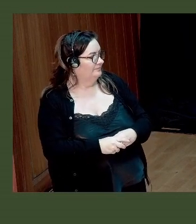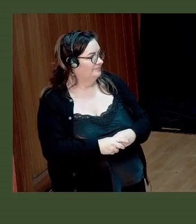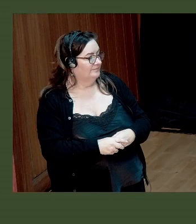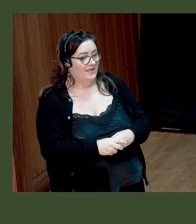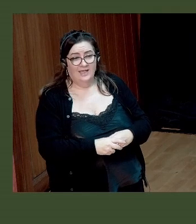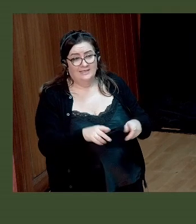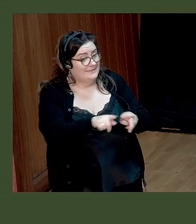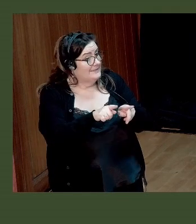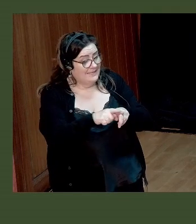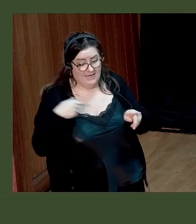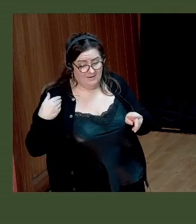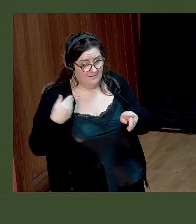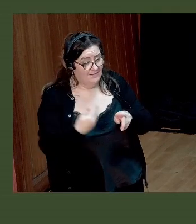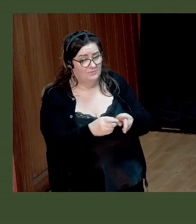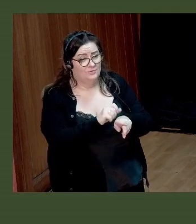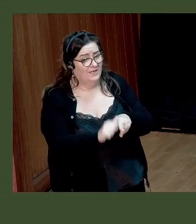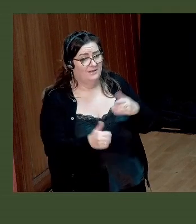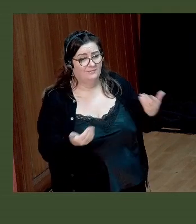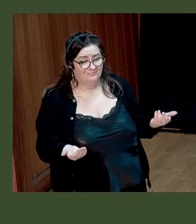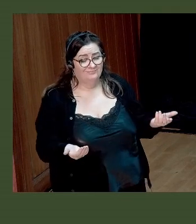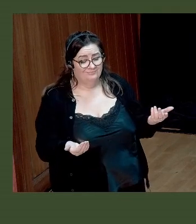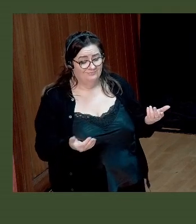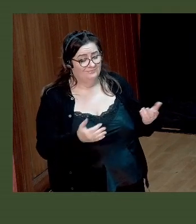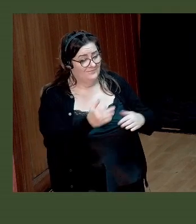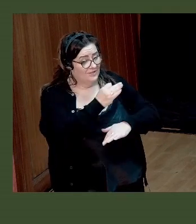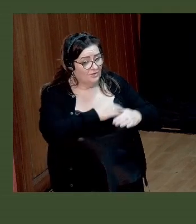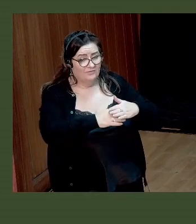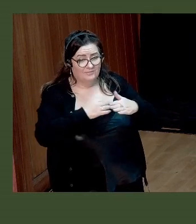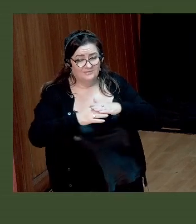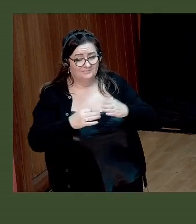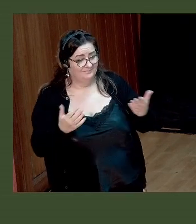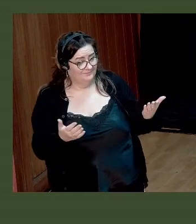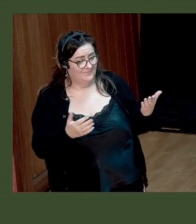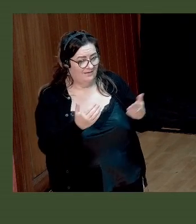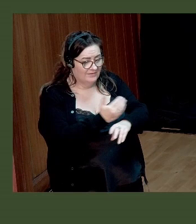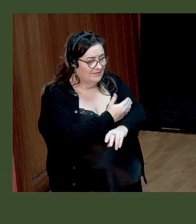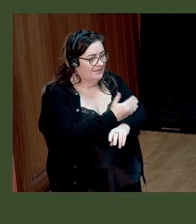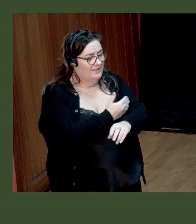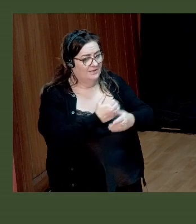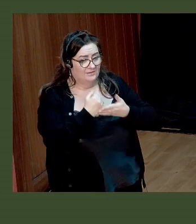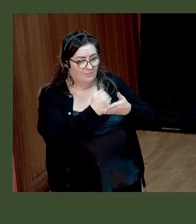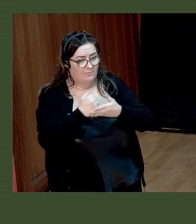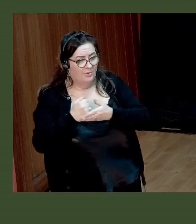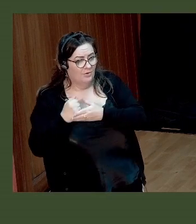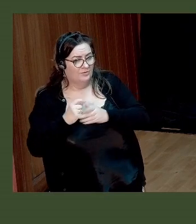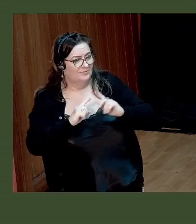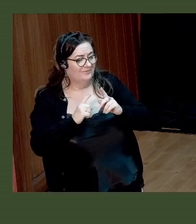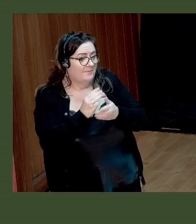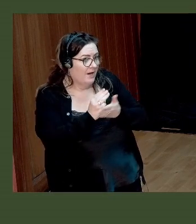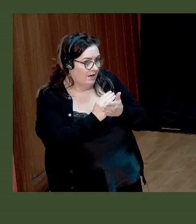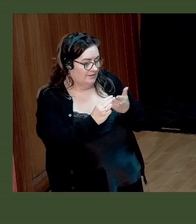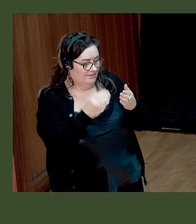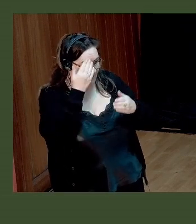It's that way to this day. There's no doubt that the government, after governments, have given continuous and significant support to various